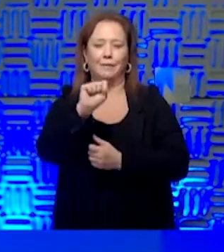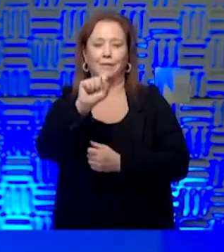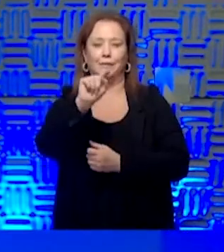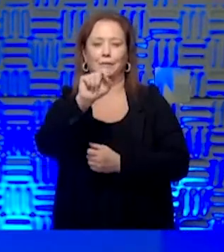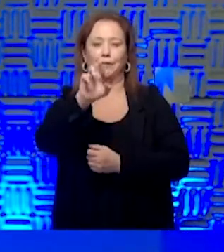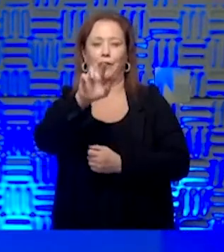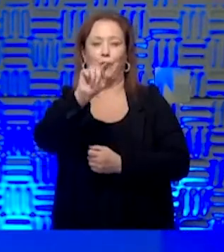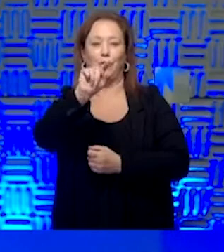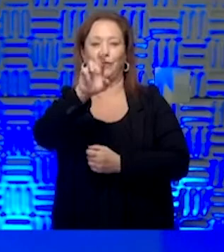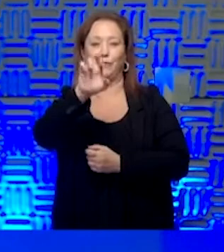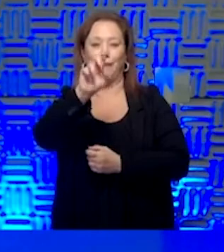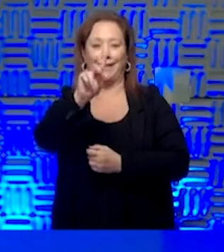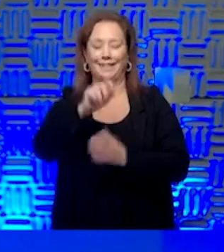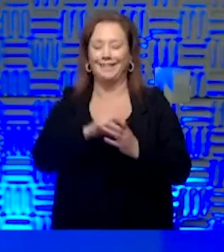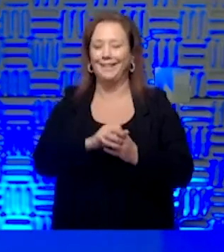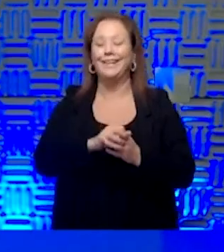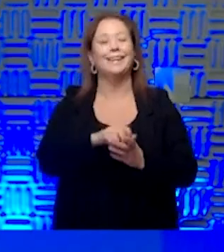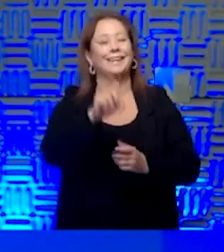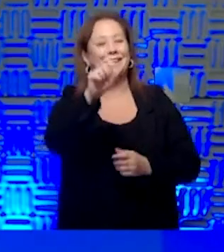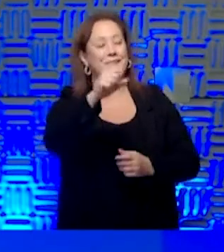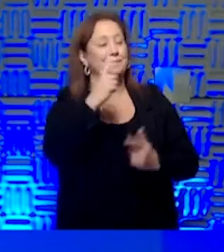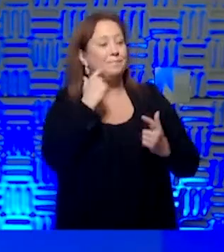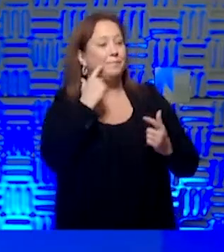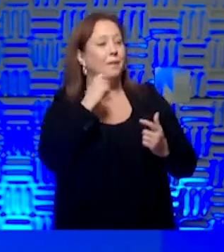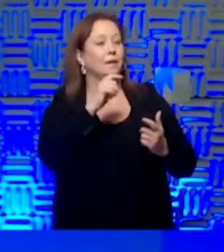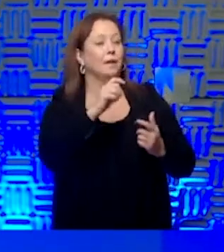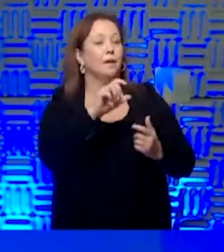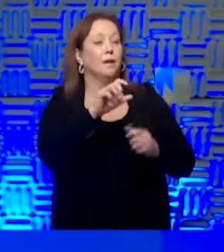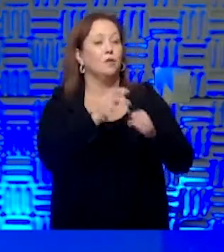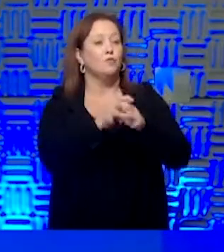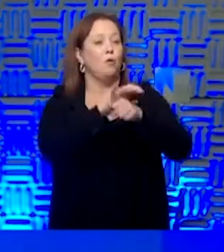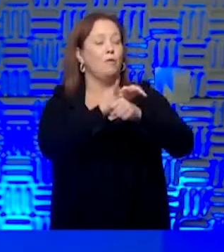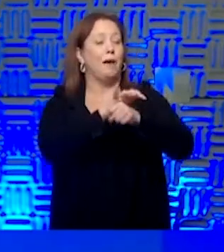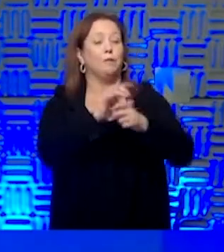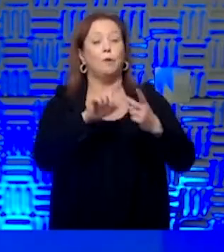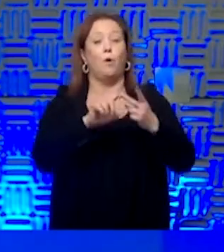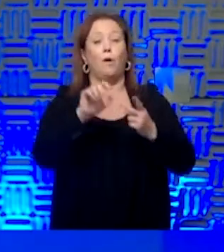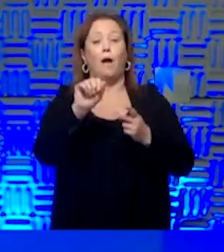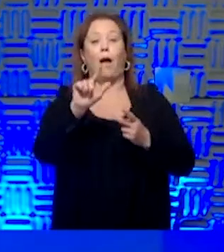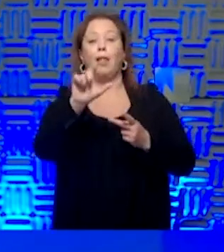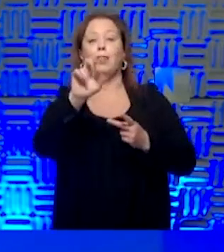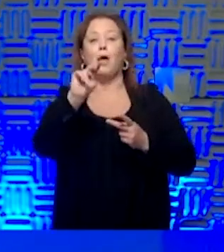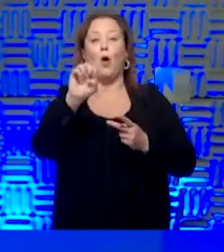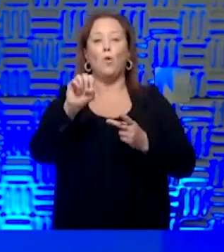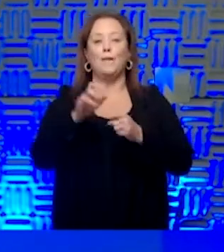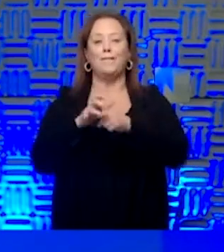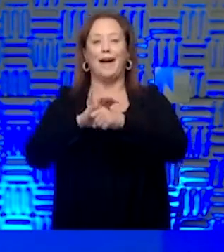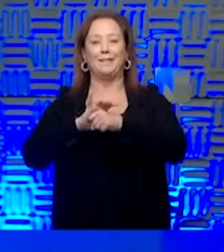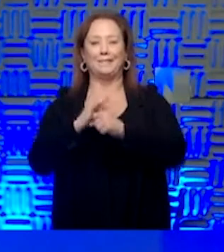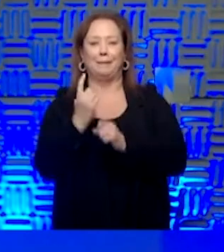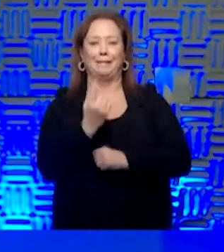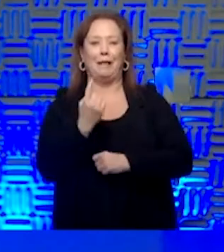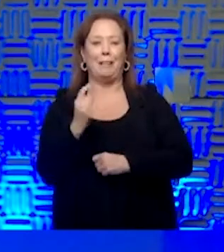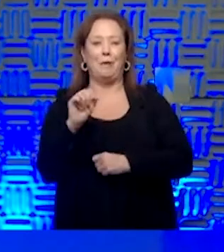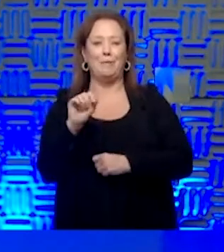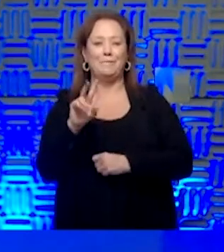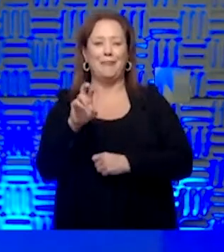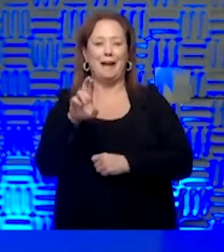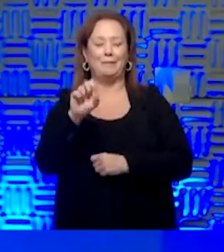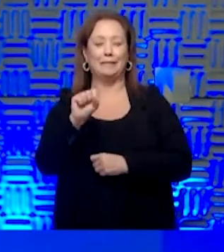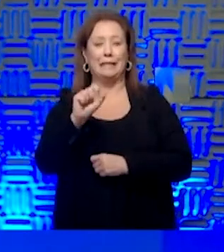here. With coronavirus, or alonavirus, as my friend likes to say. Alonavirus, that's good. If you're